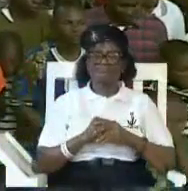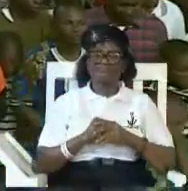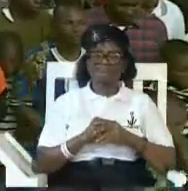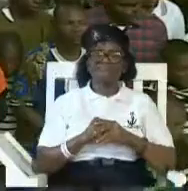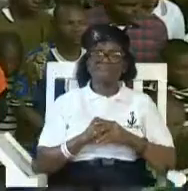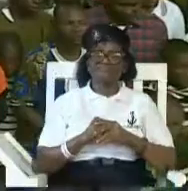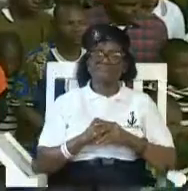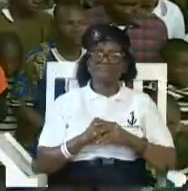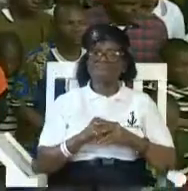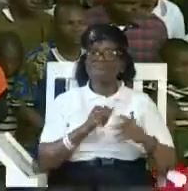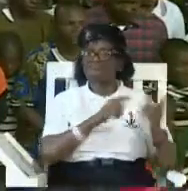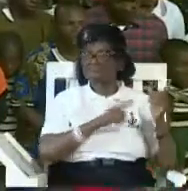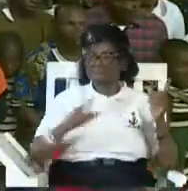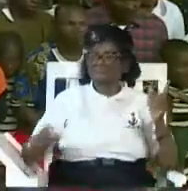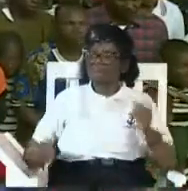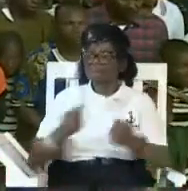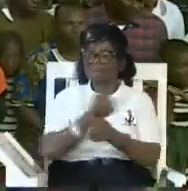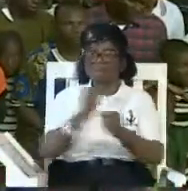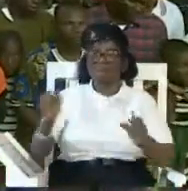Lord, save their souls.